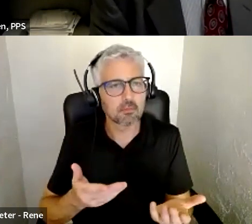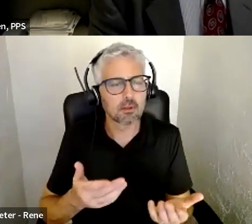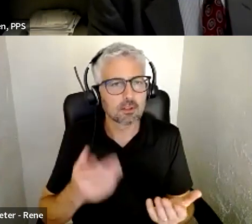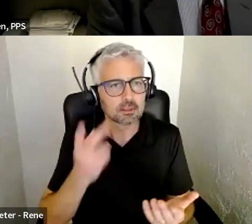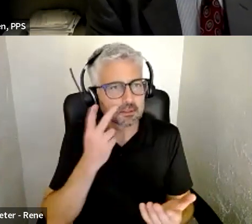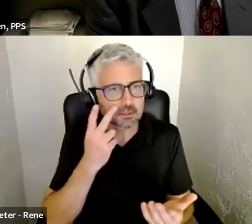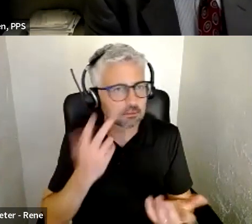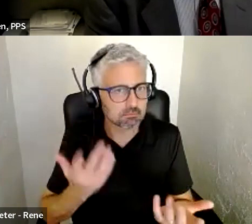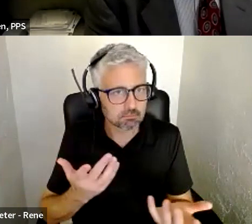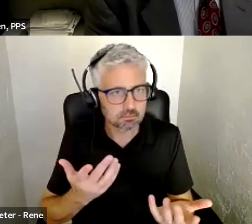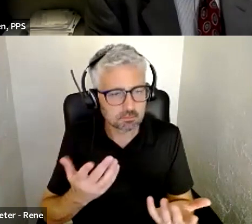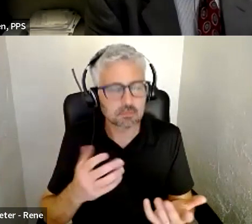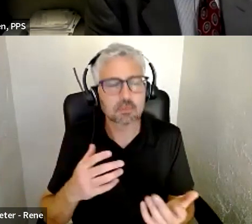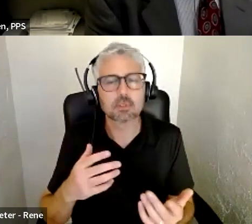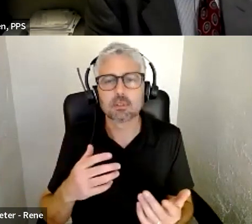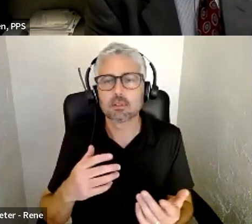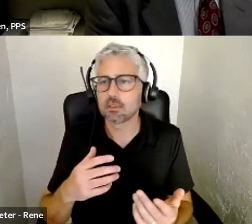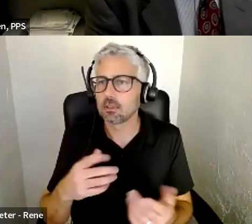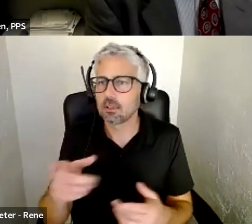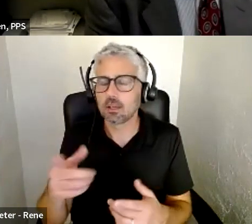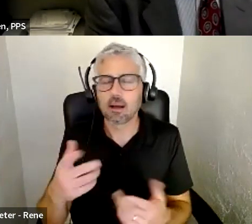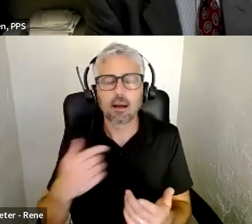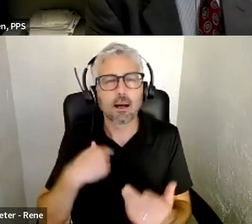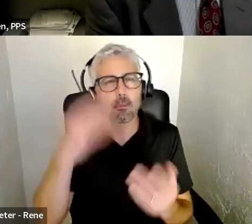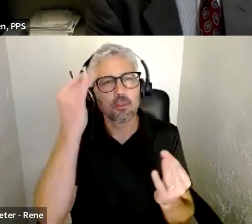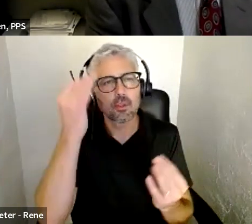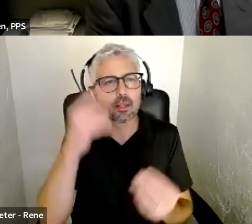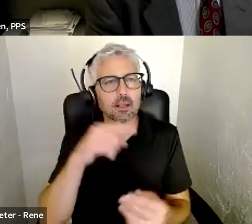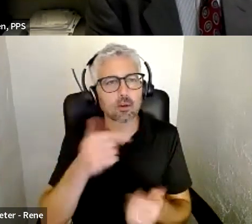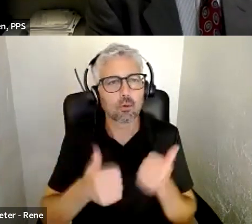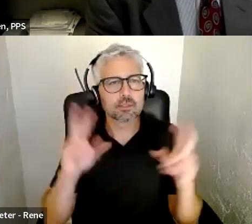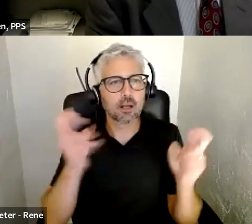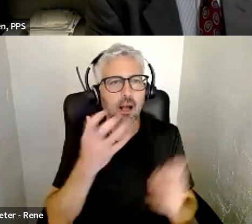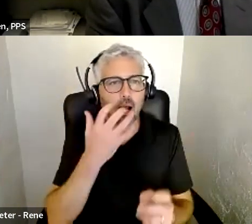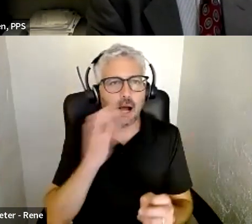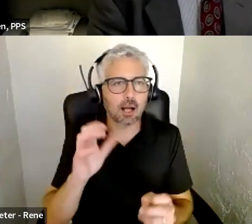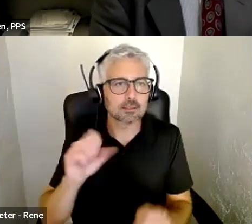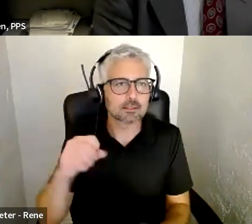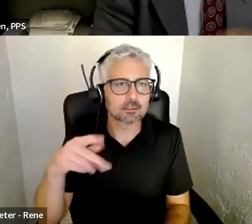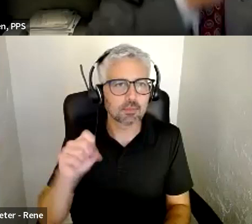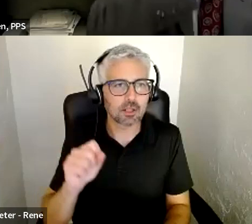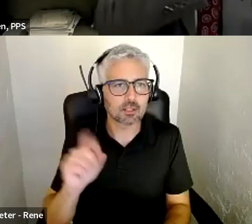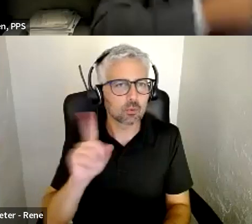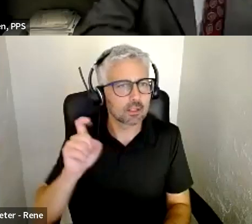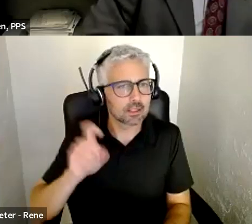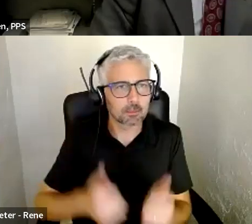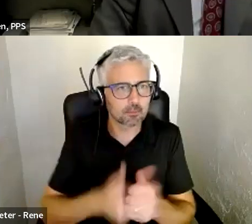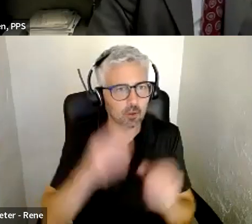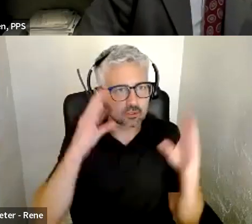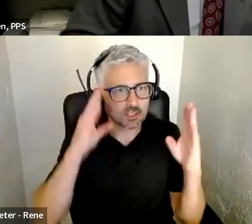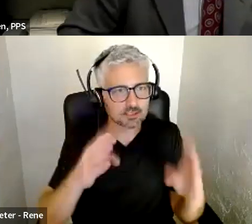step back, and because as I'm imagining what the hotspots look like, I think everything, each of